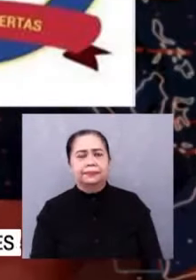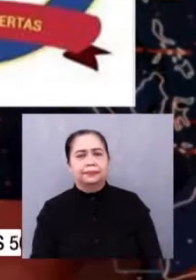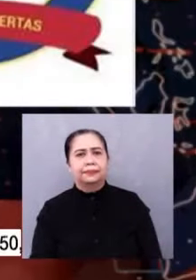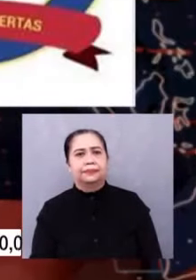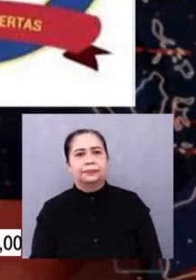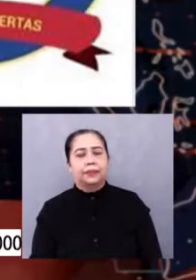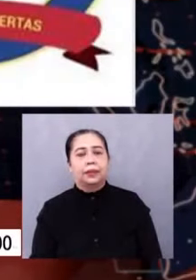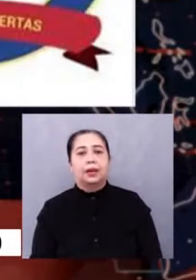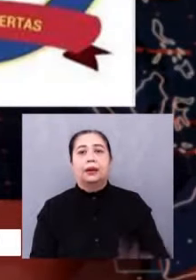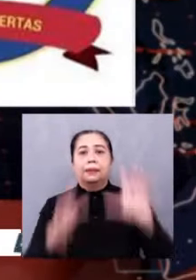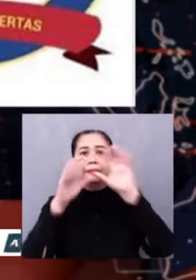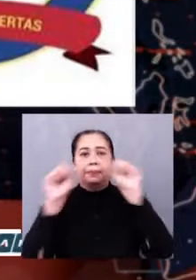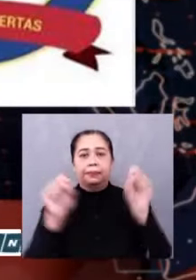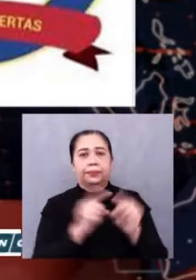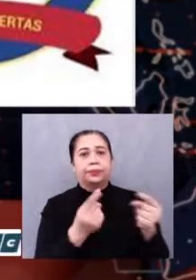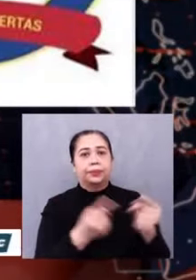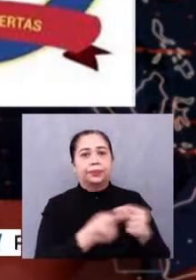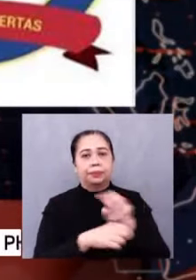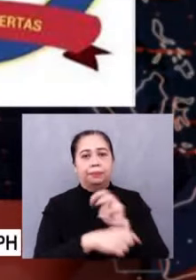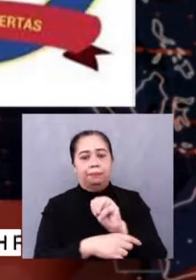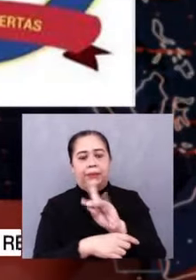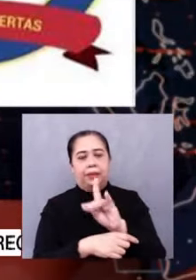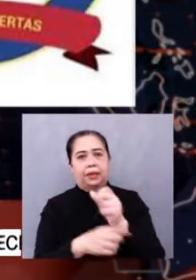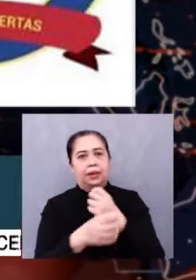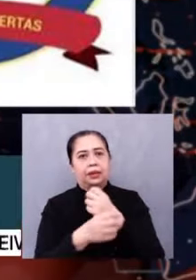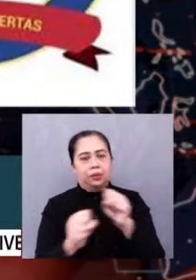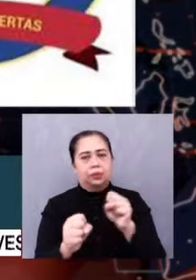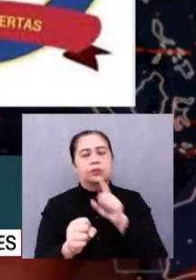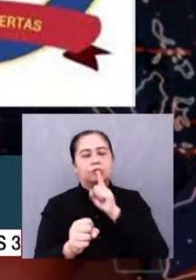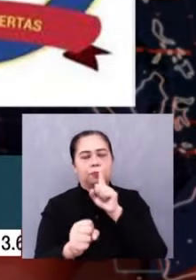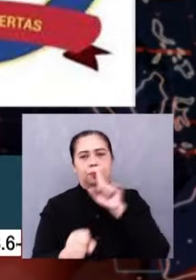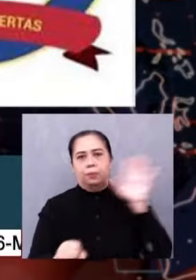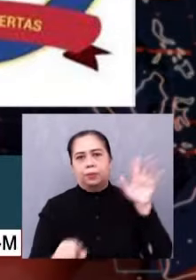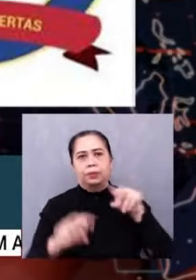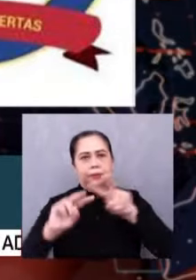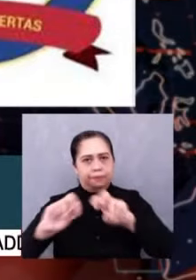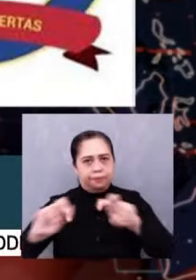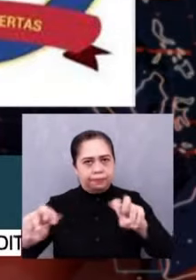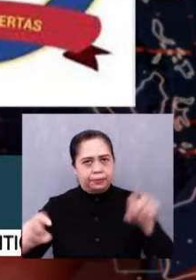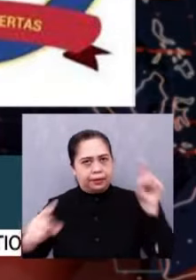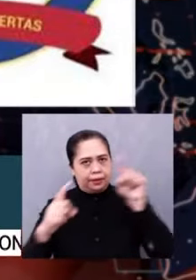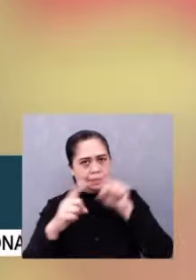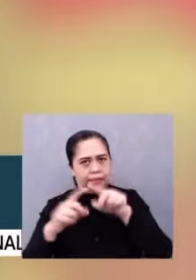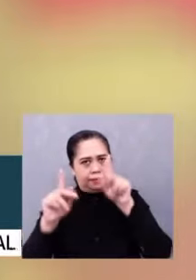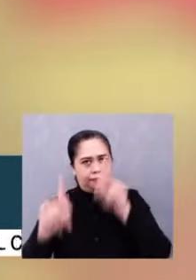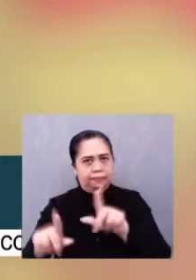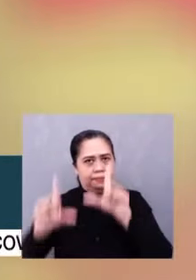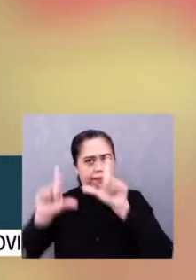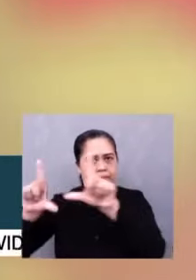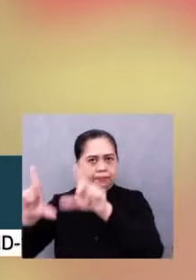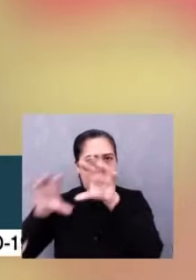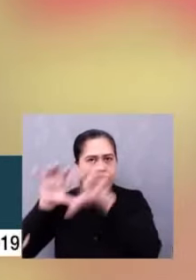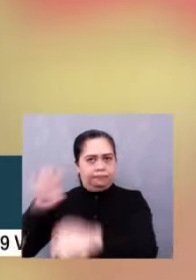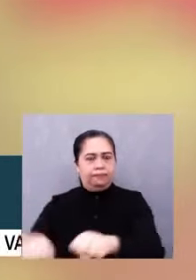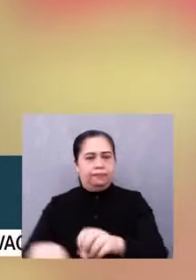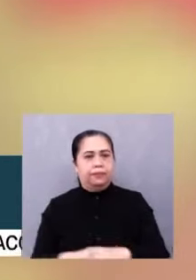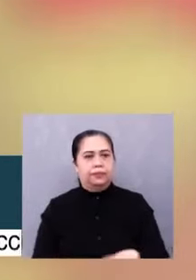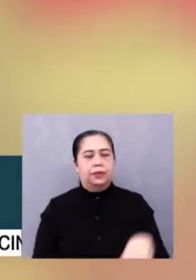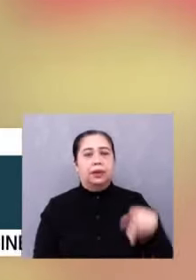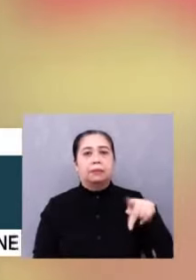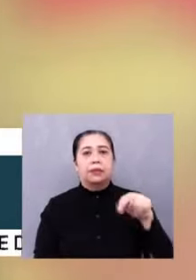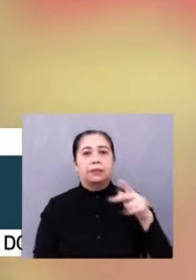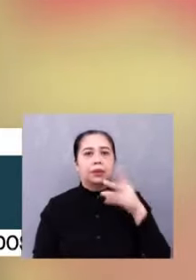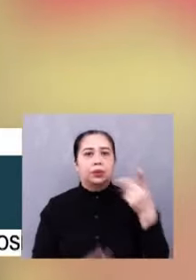Presidential Task Force on Media Security vowed to investigate the incident until the perpetrators are caught. The PNP is doing its best to